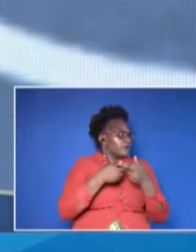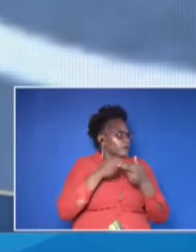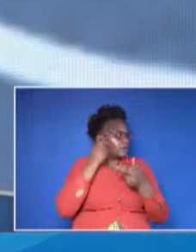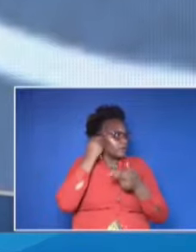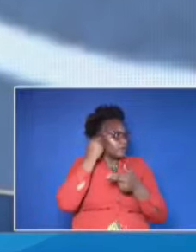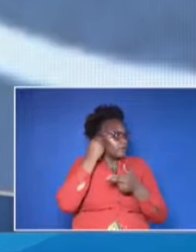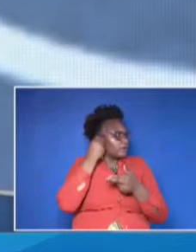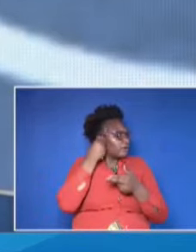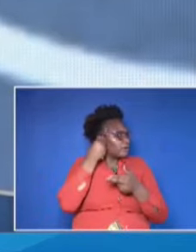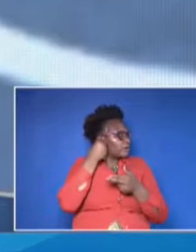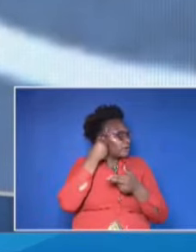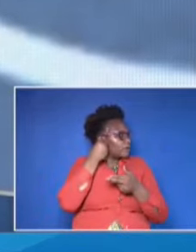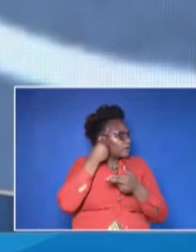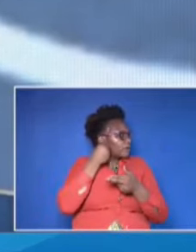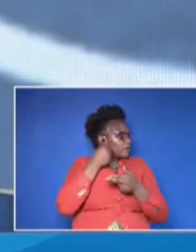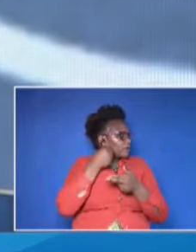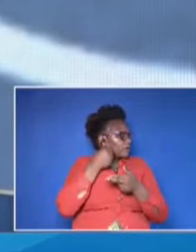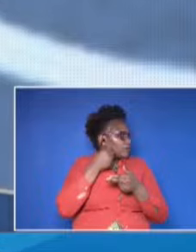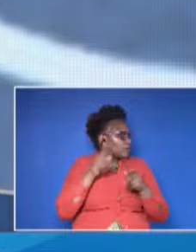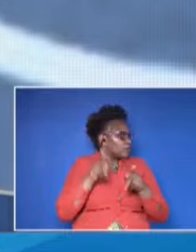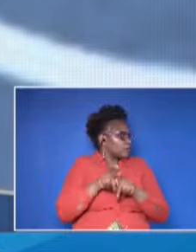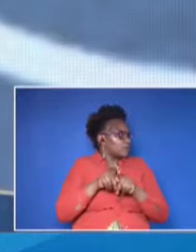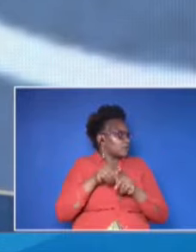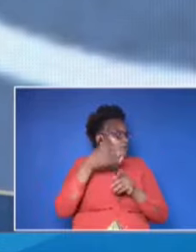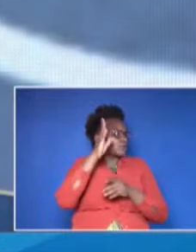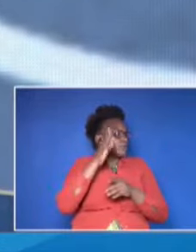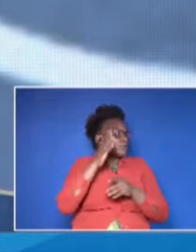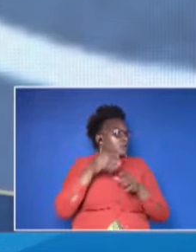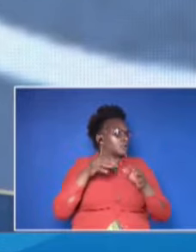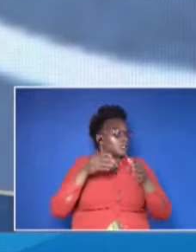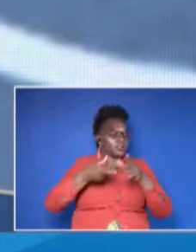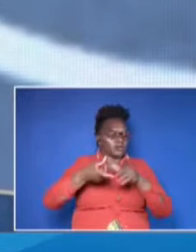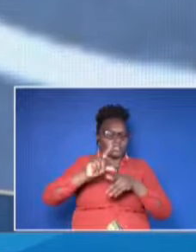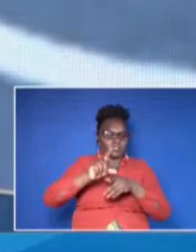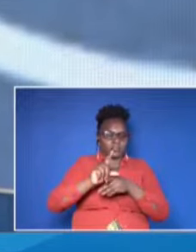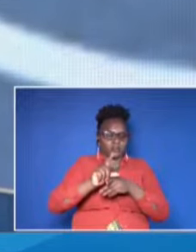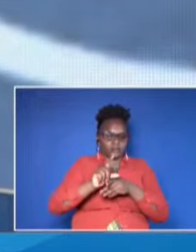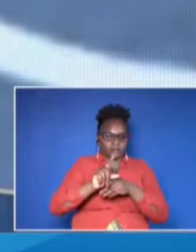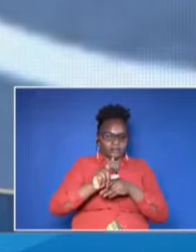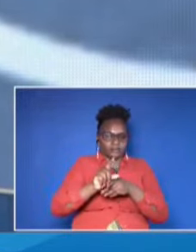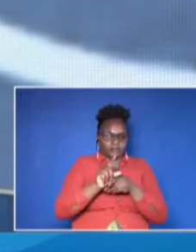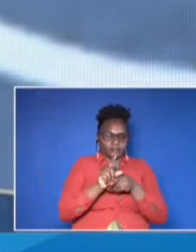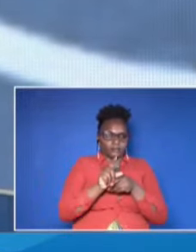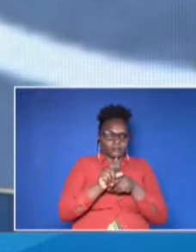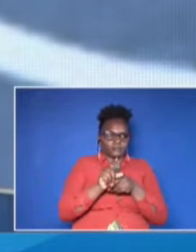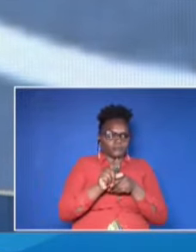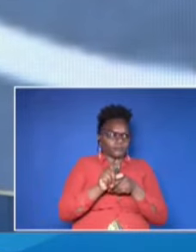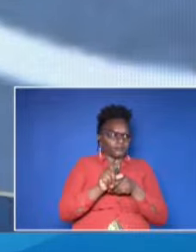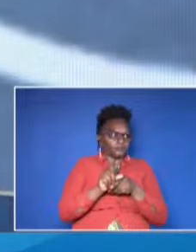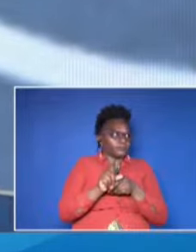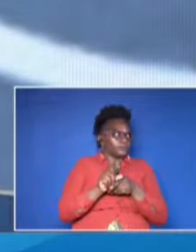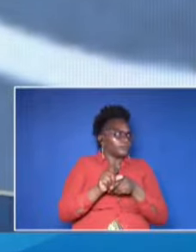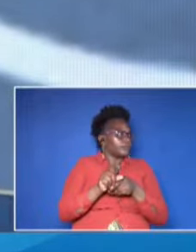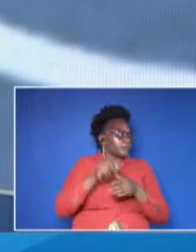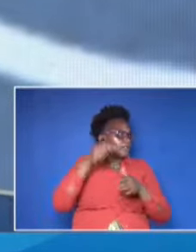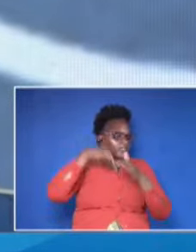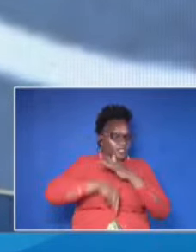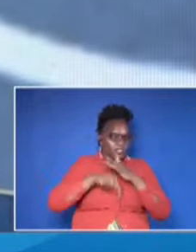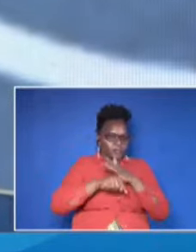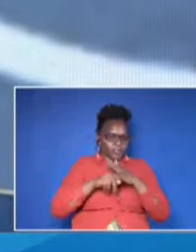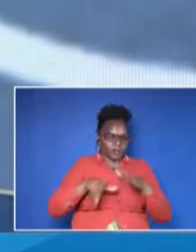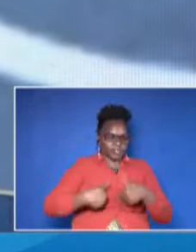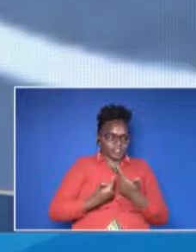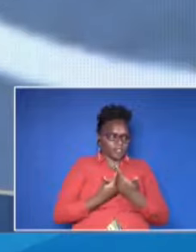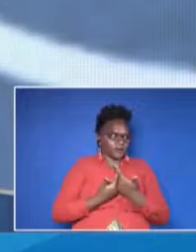Revival and as God increases us we will deepen our sense of